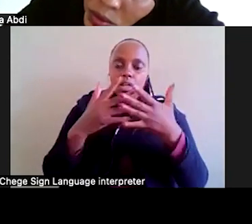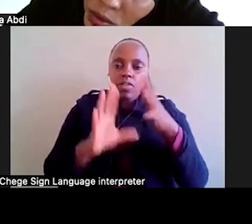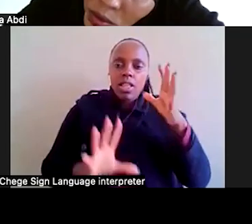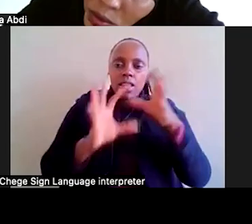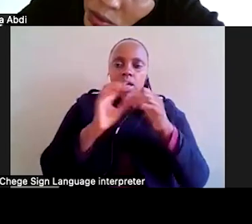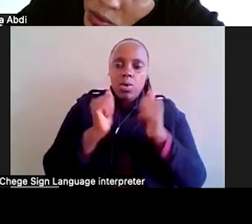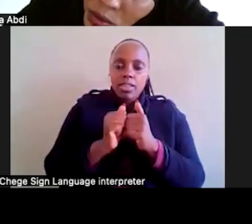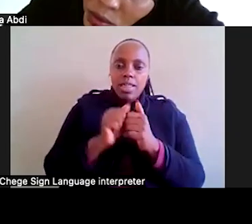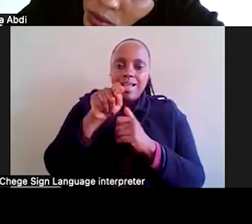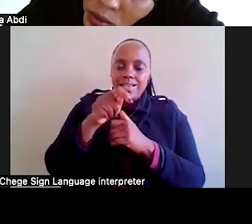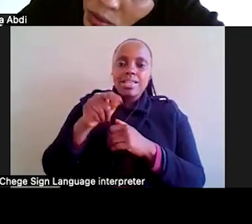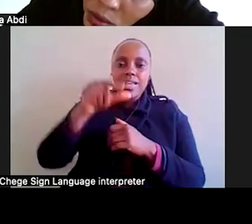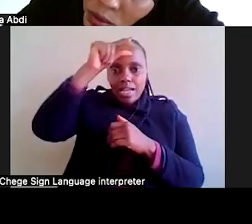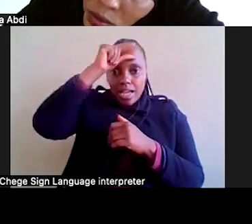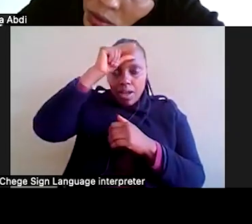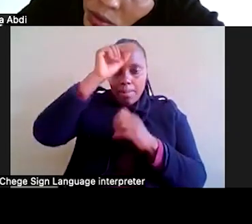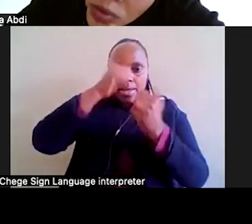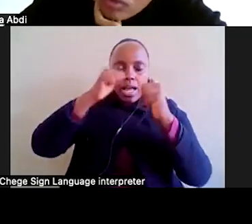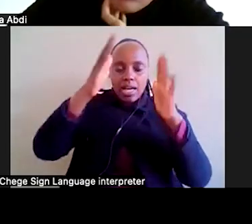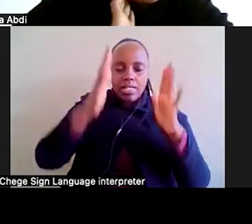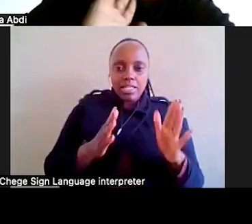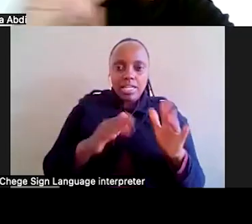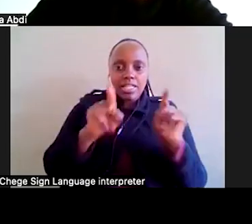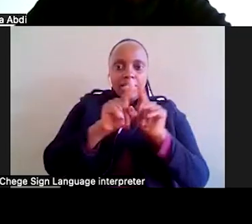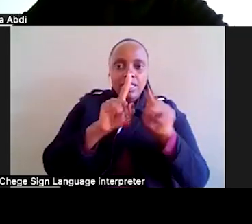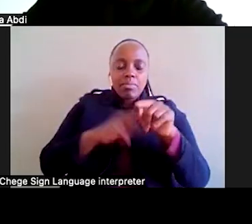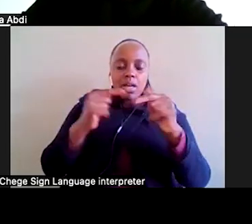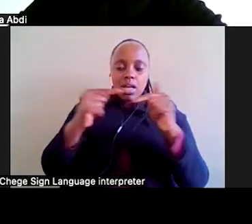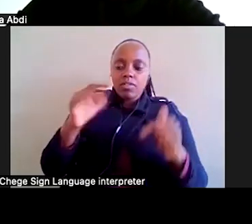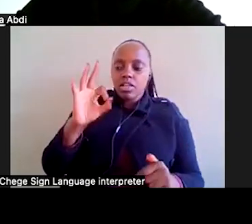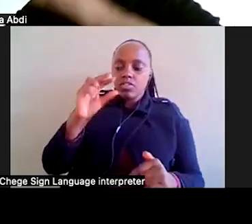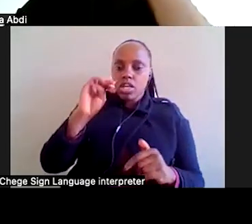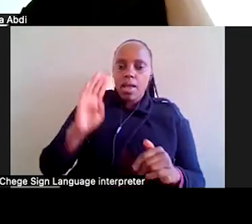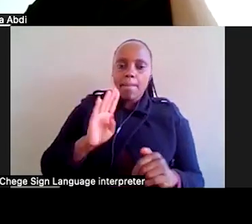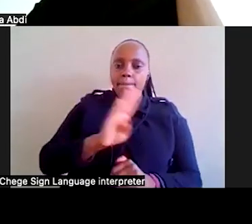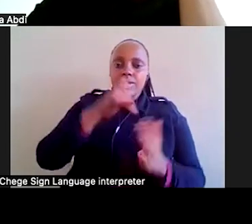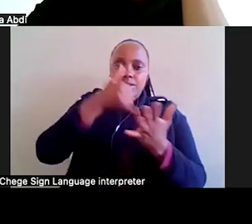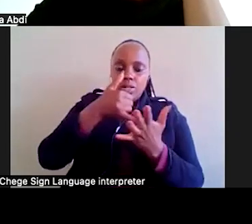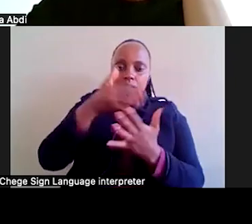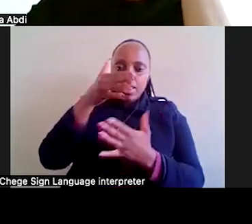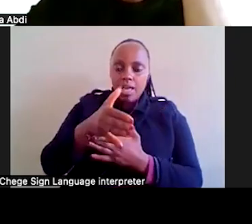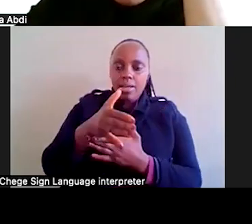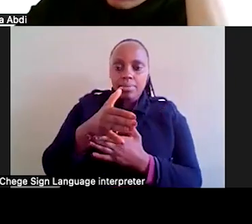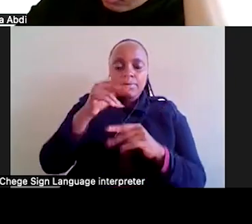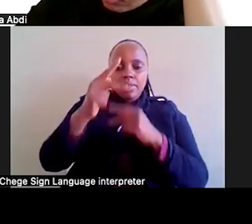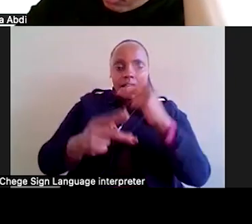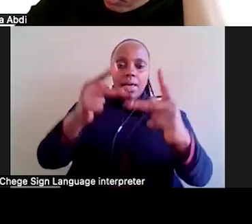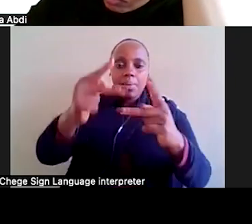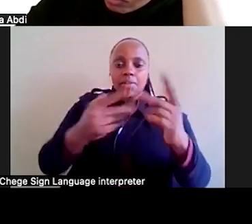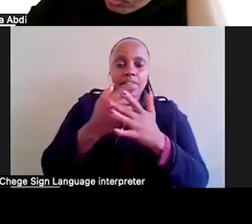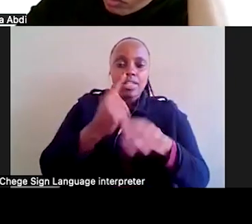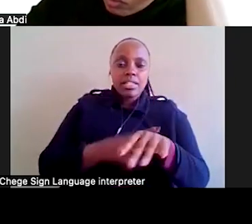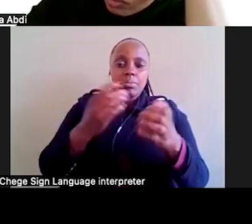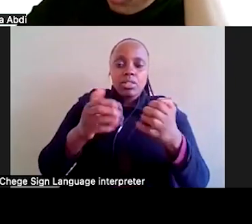key government actors. Of course, the anti-FGM board is in the center of the whole of this process, and whenever we need any